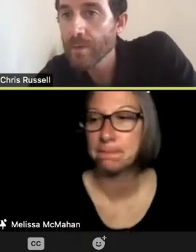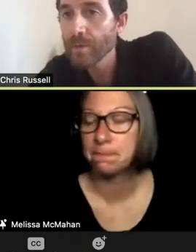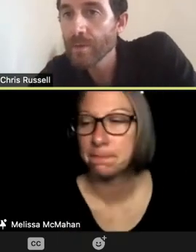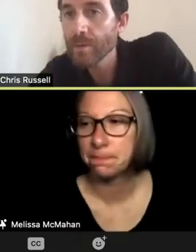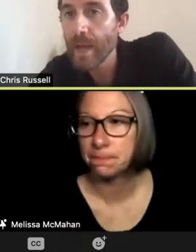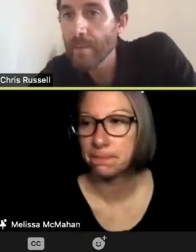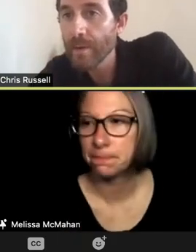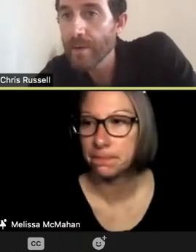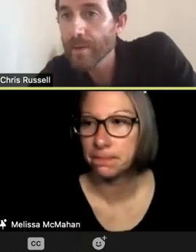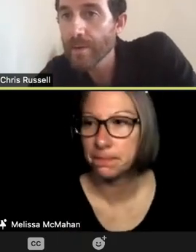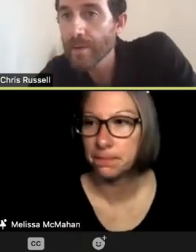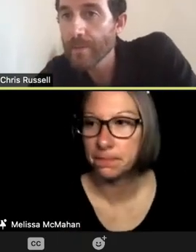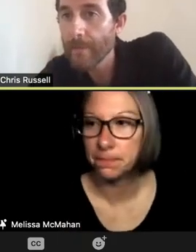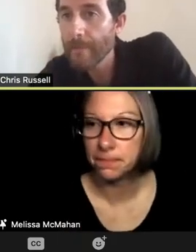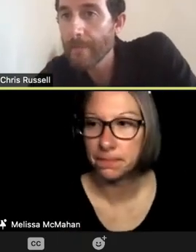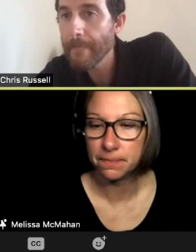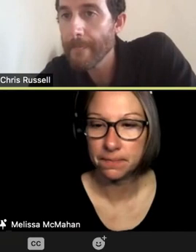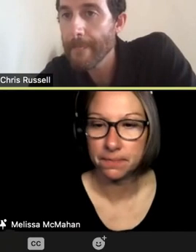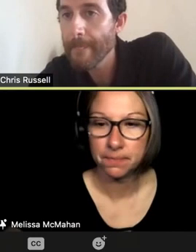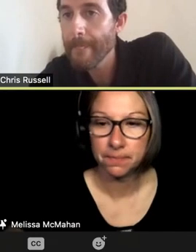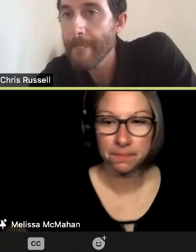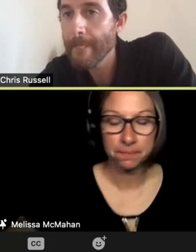And yeah.